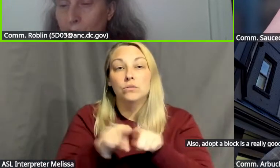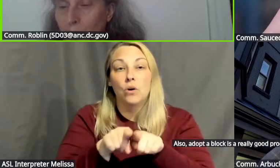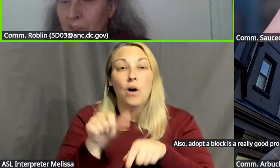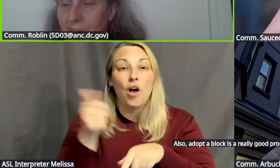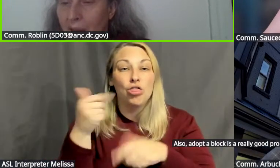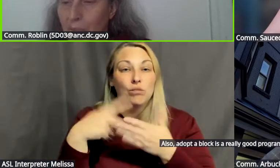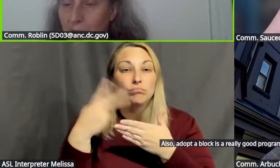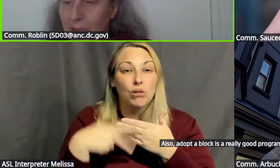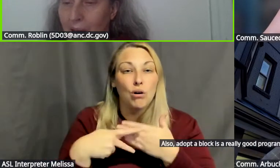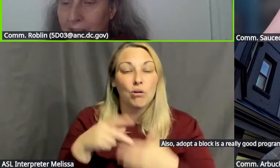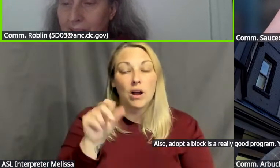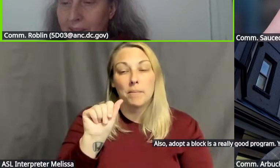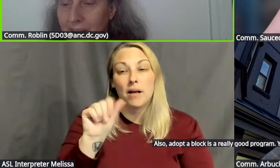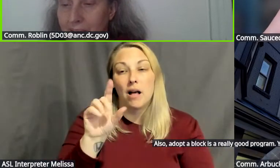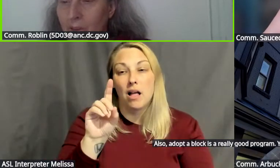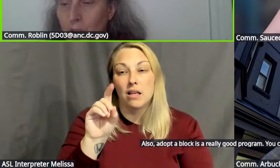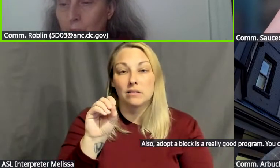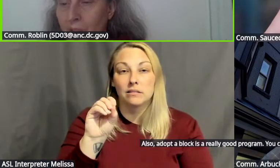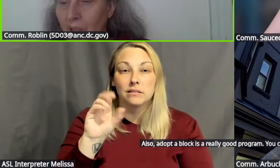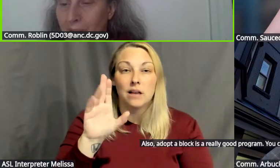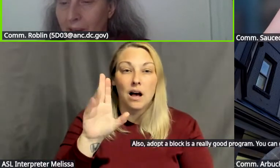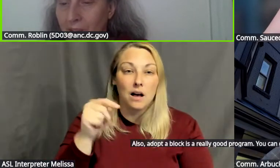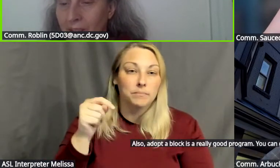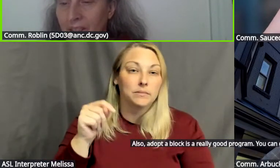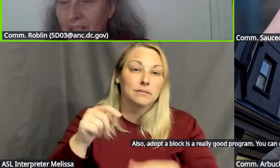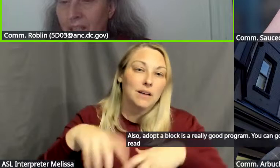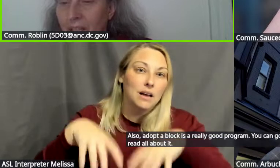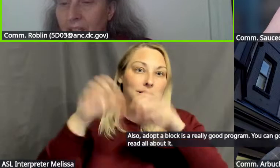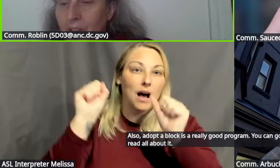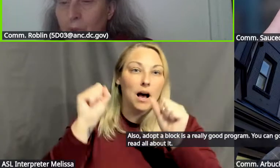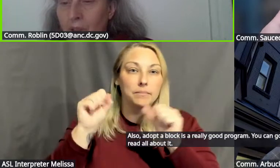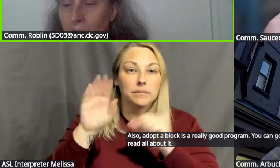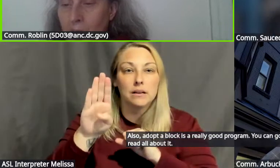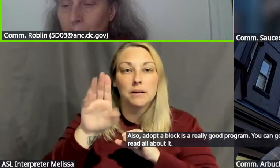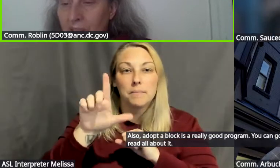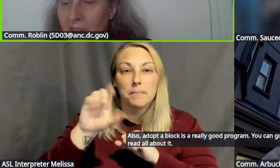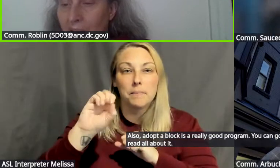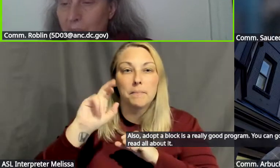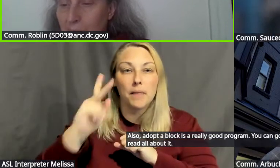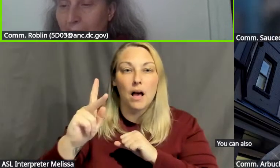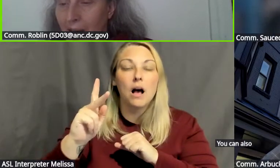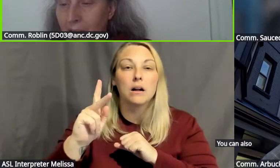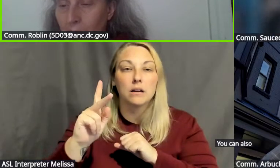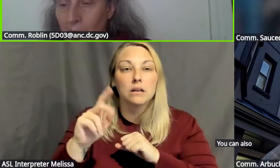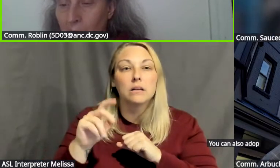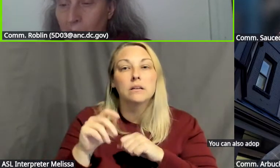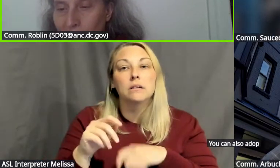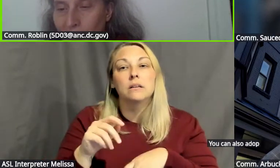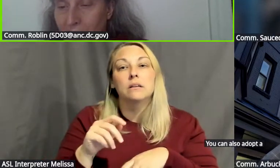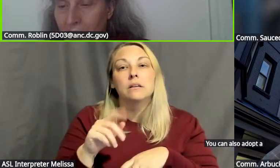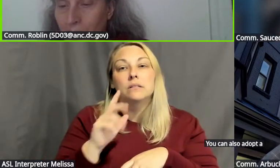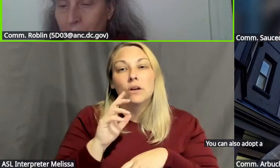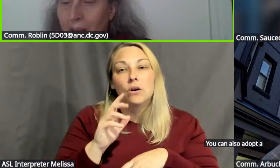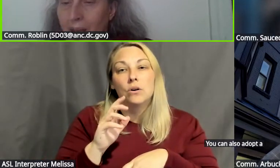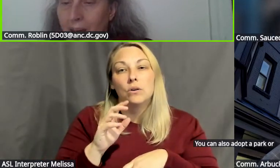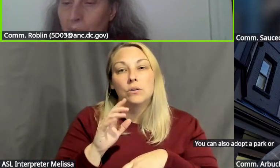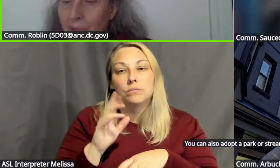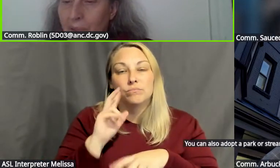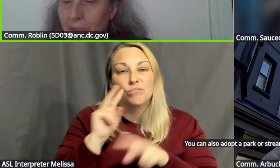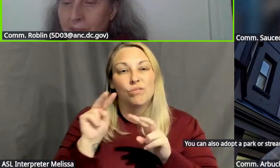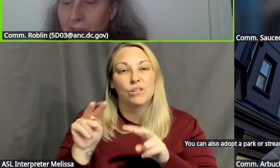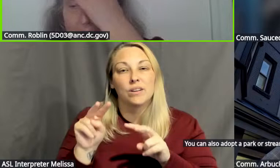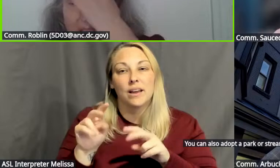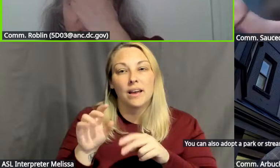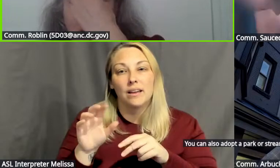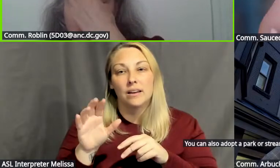to Adopt a Block DC to read all about it. You can also adopt a park or a stream. And the basics